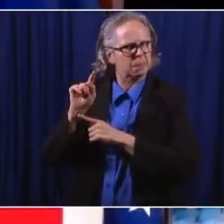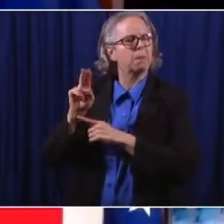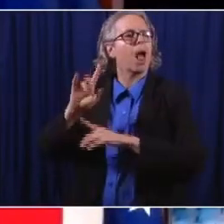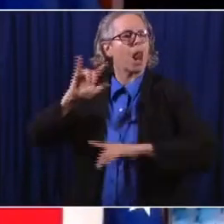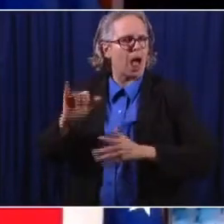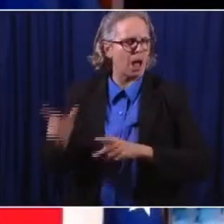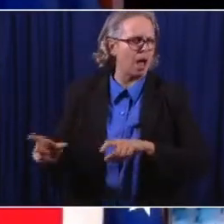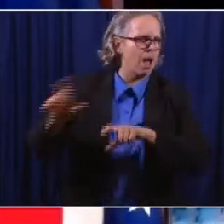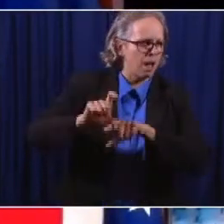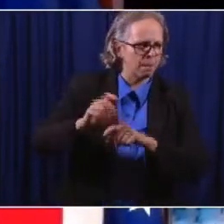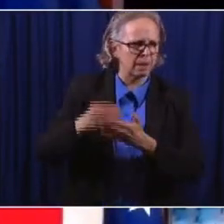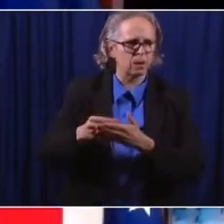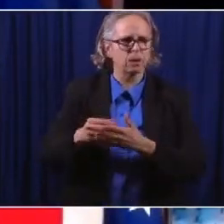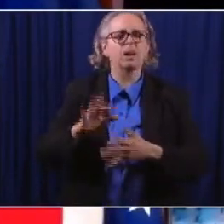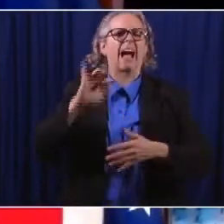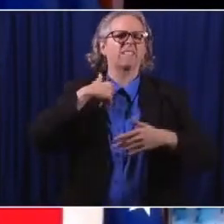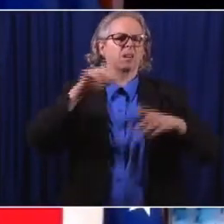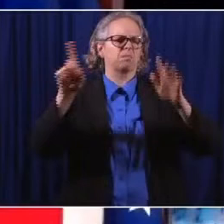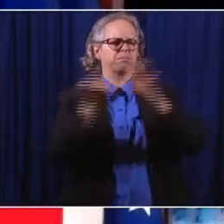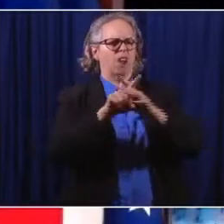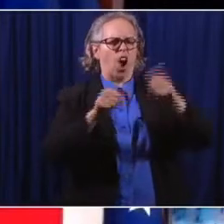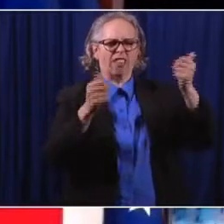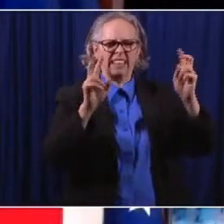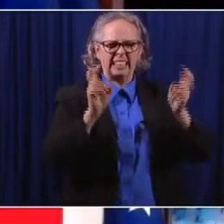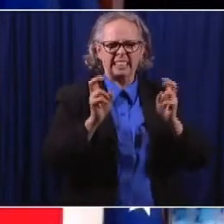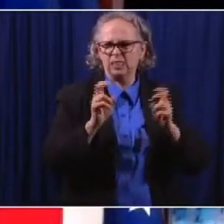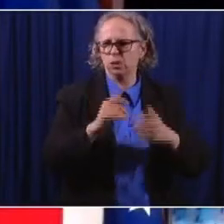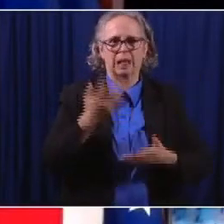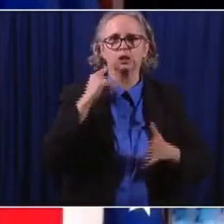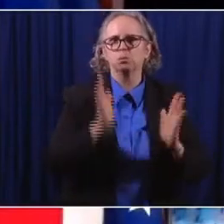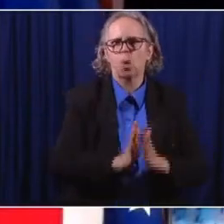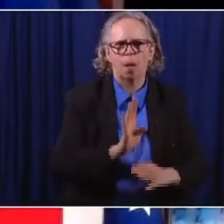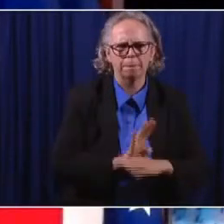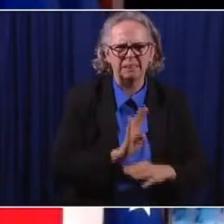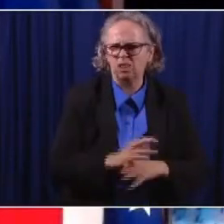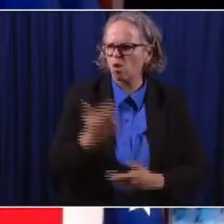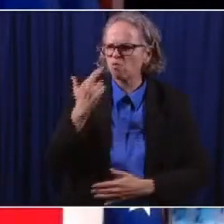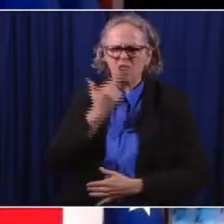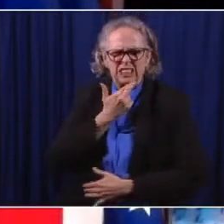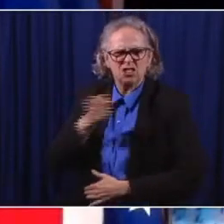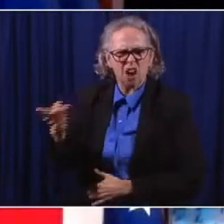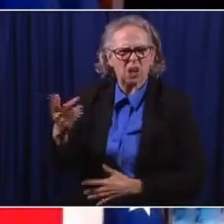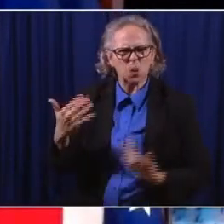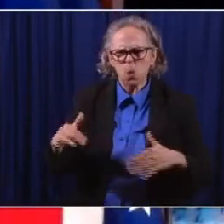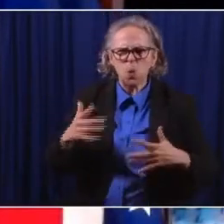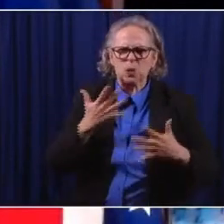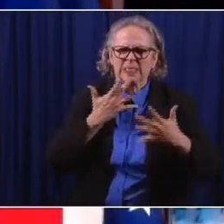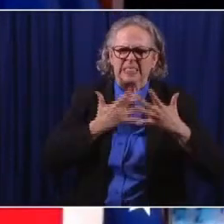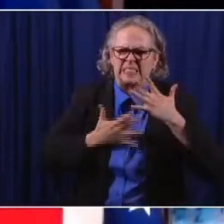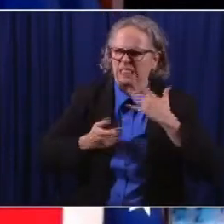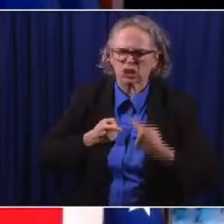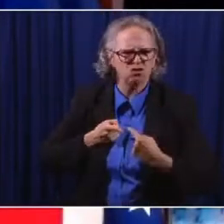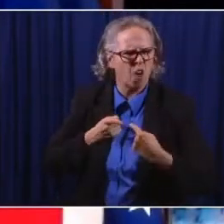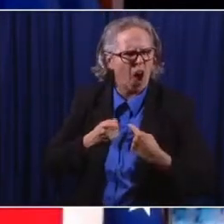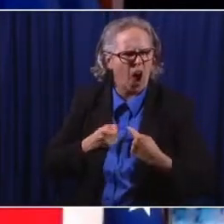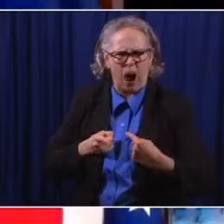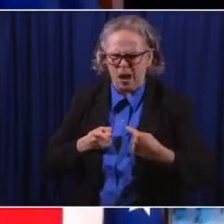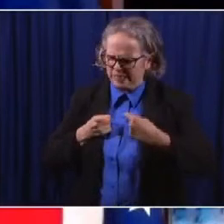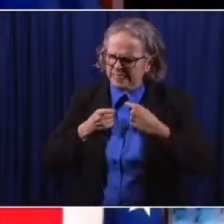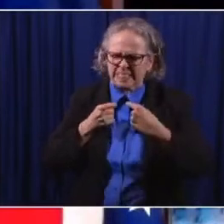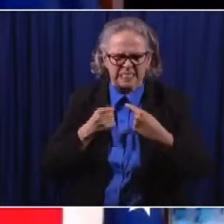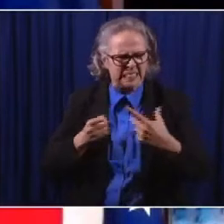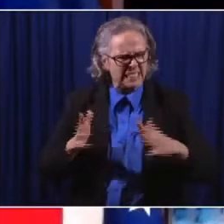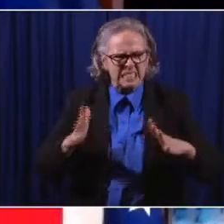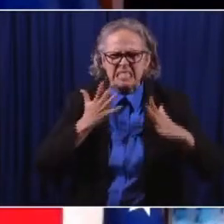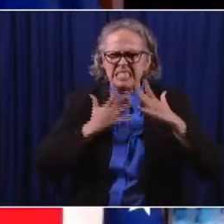business, I mean, we know a lot of small businesses like restaurants and people like that are struggling, that another round